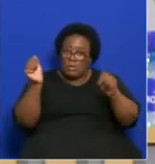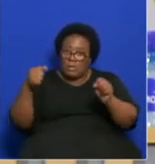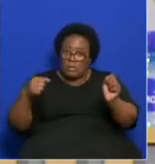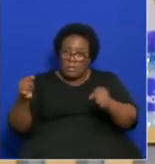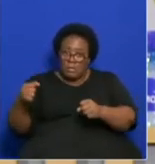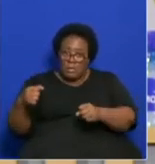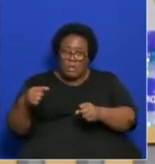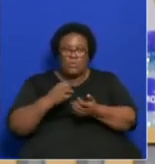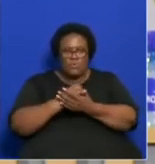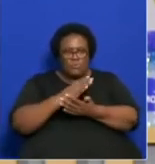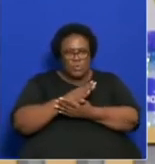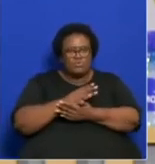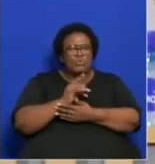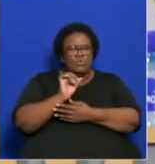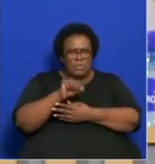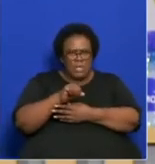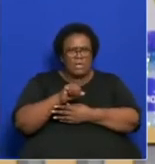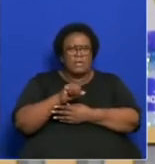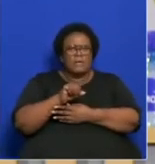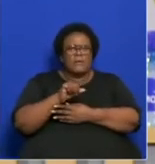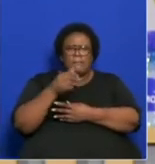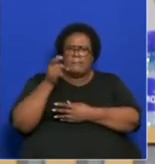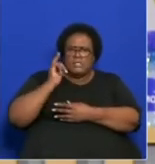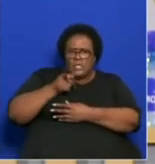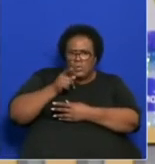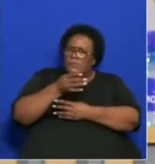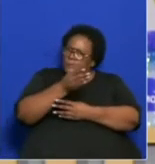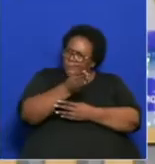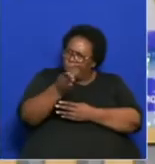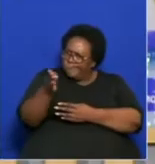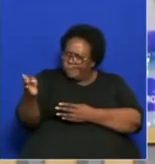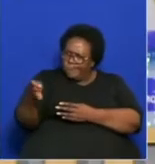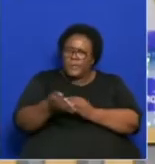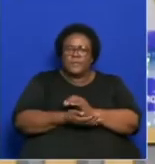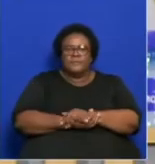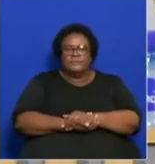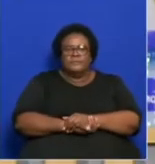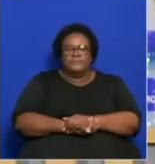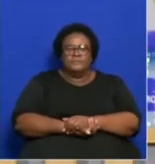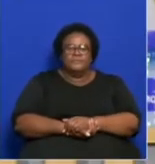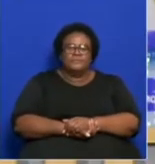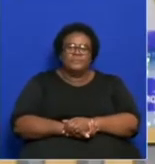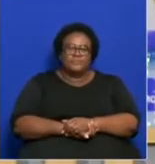I agree. No, let me say this, Commissioner.